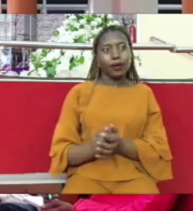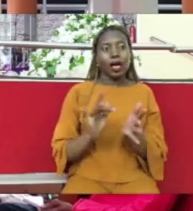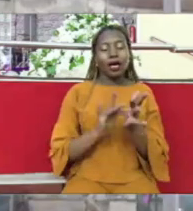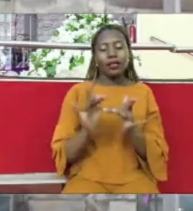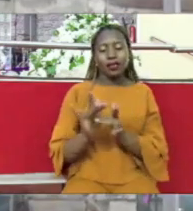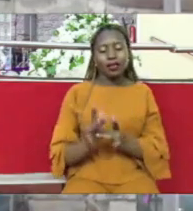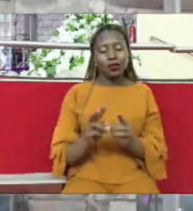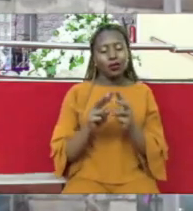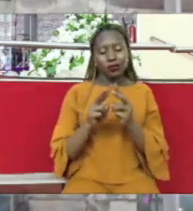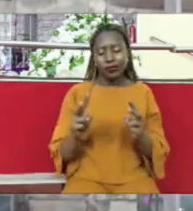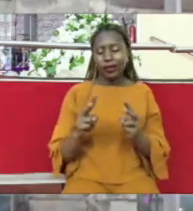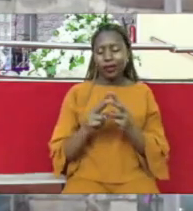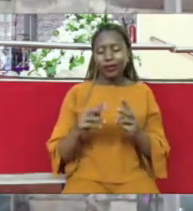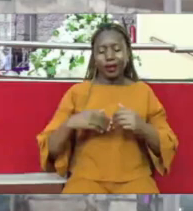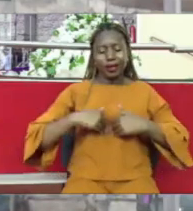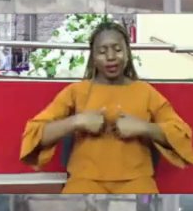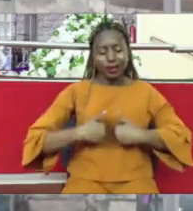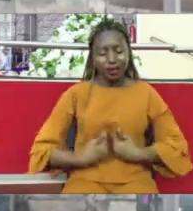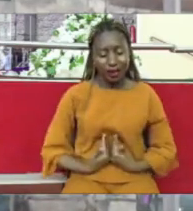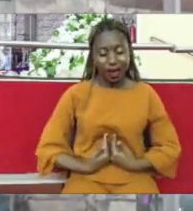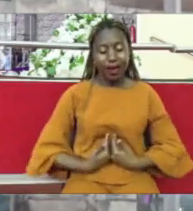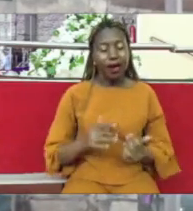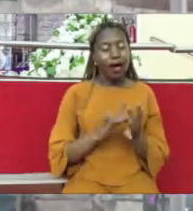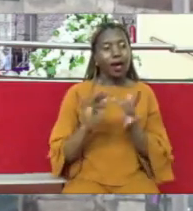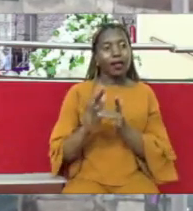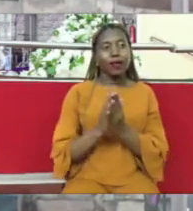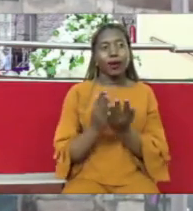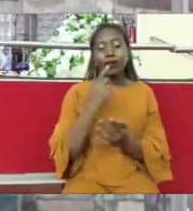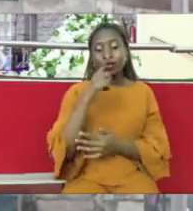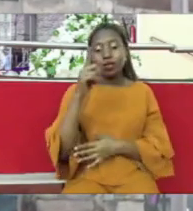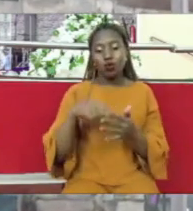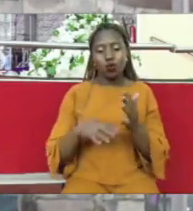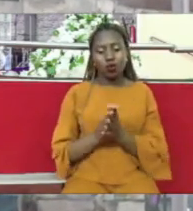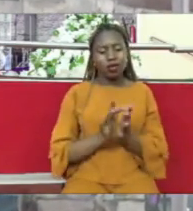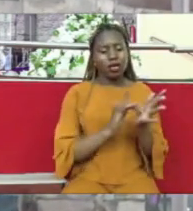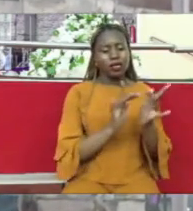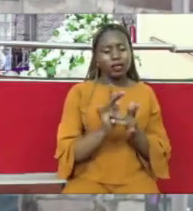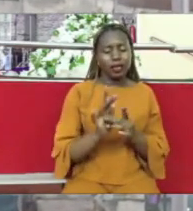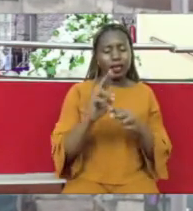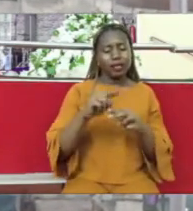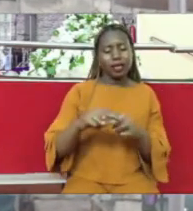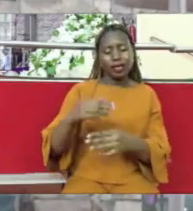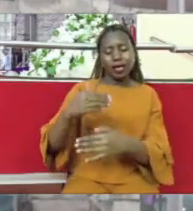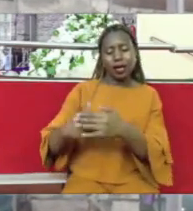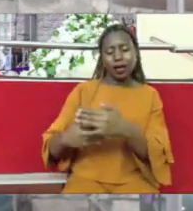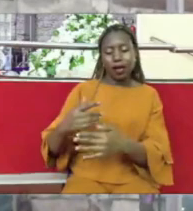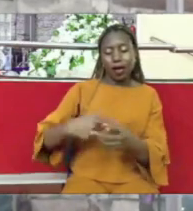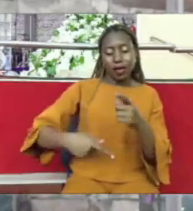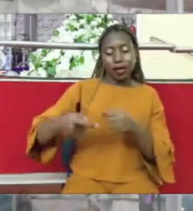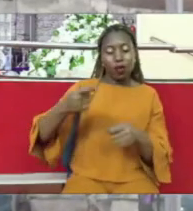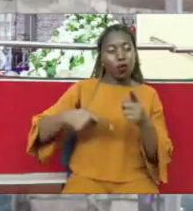very fatigued, and the Bible says that he sat by the well. Na akawa amechoka sana na hivyo basi akaketi kisimani.